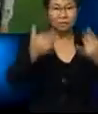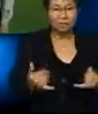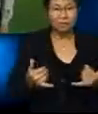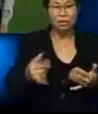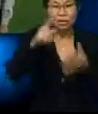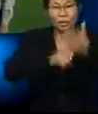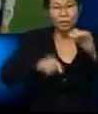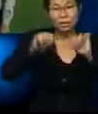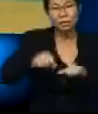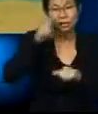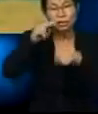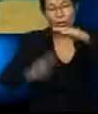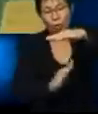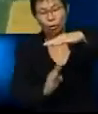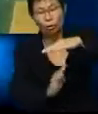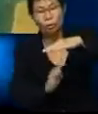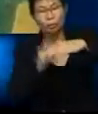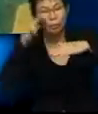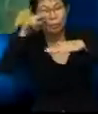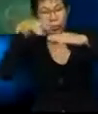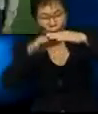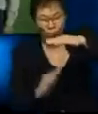Now, what can you see at the bottom?